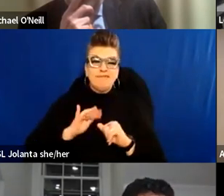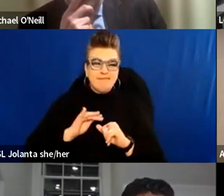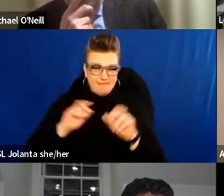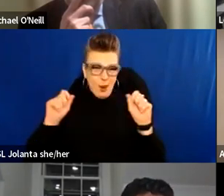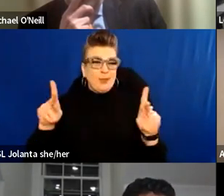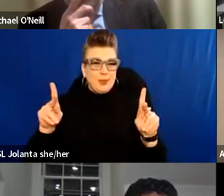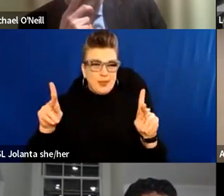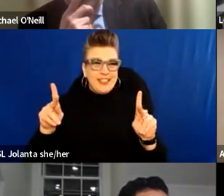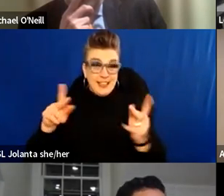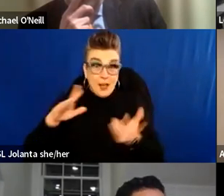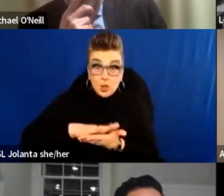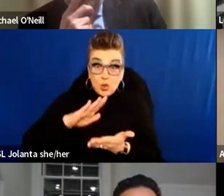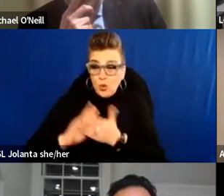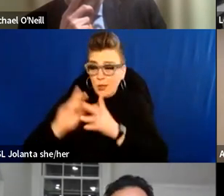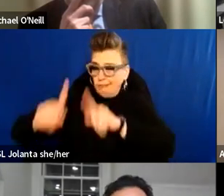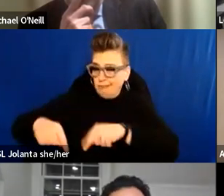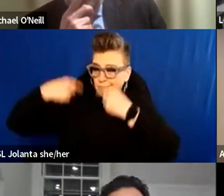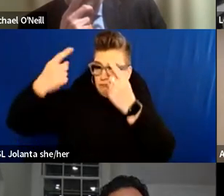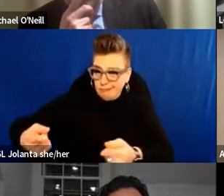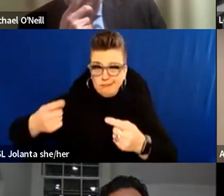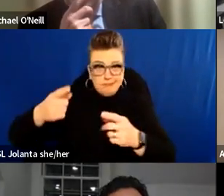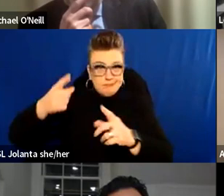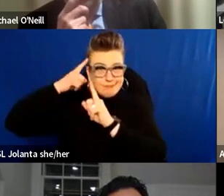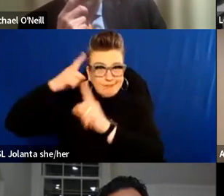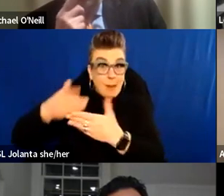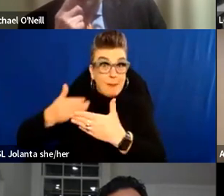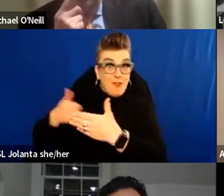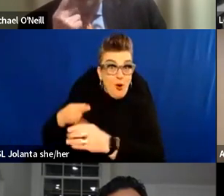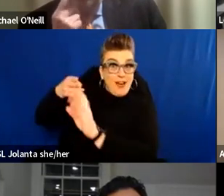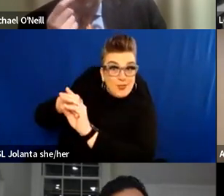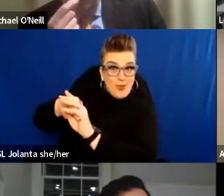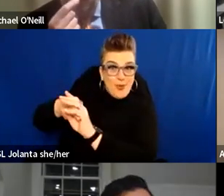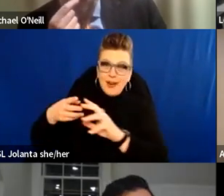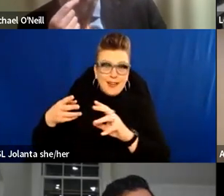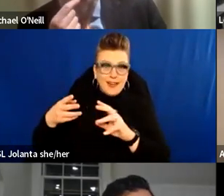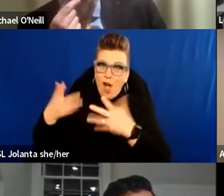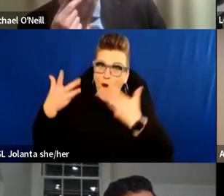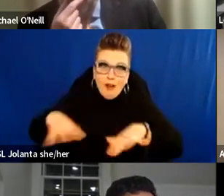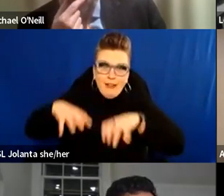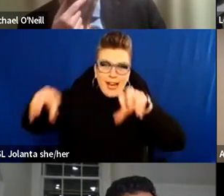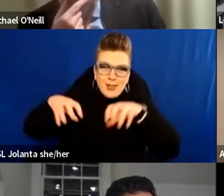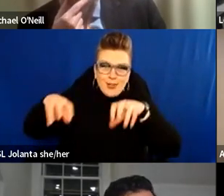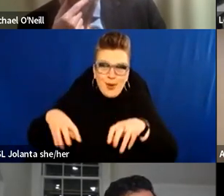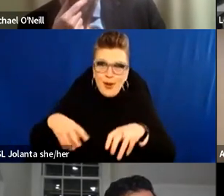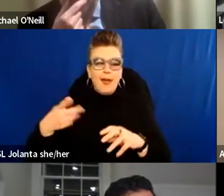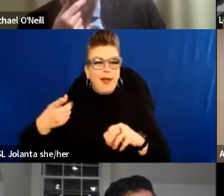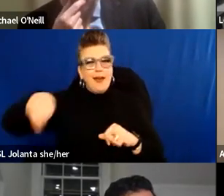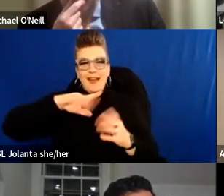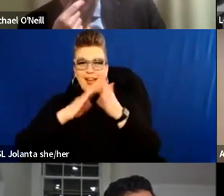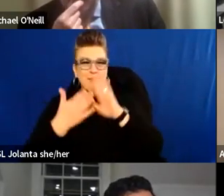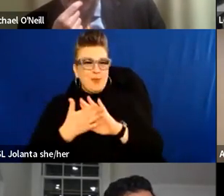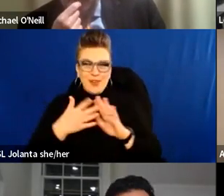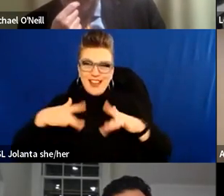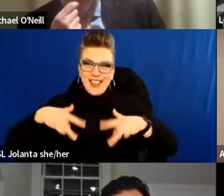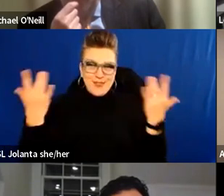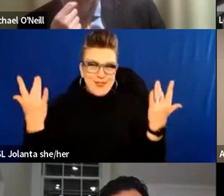that the school has has been working on before i got there um and and the community is thrilled uh to be able to welcome